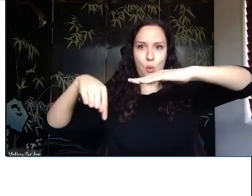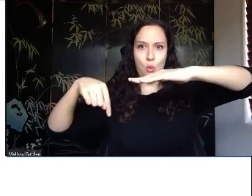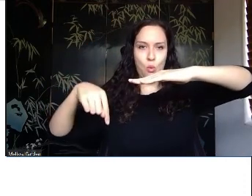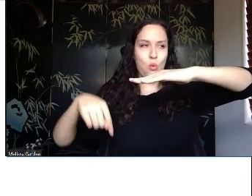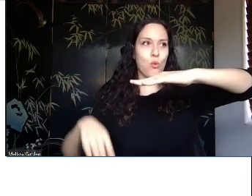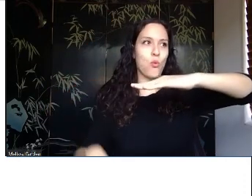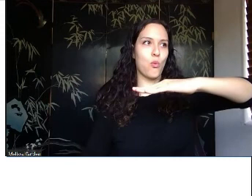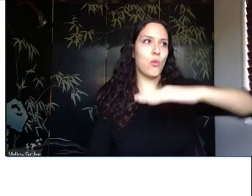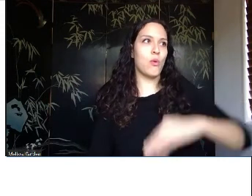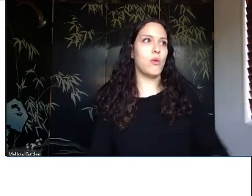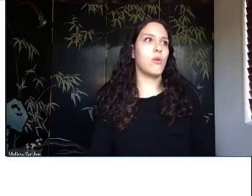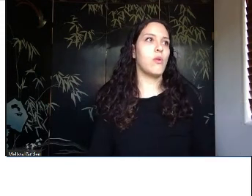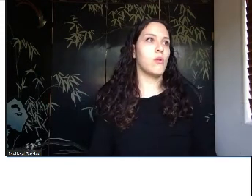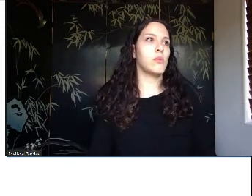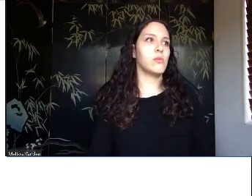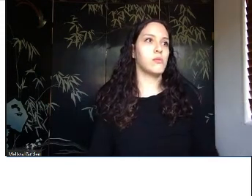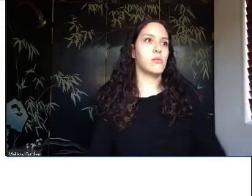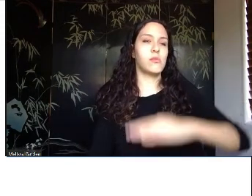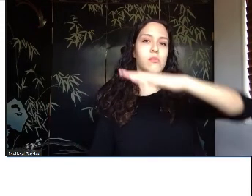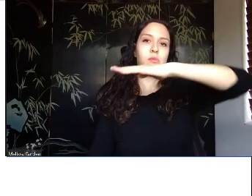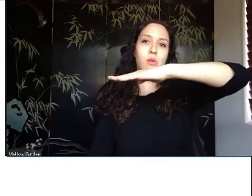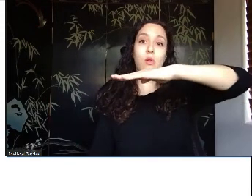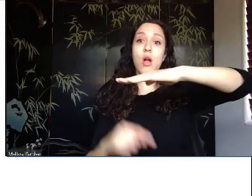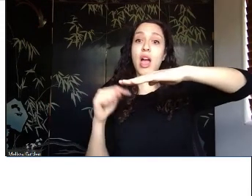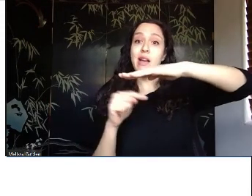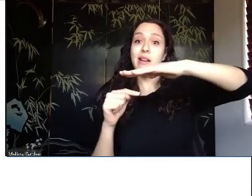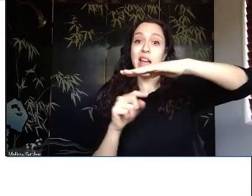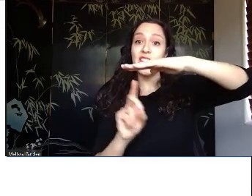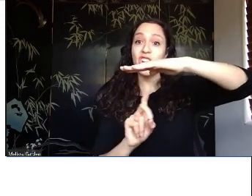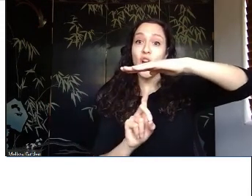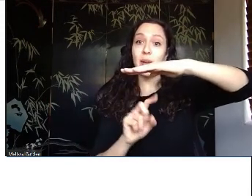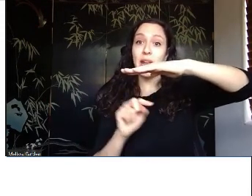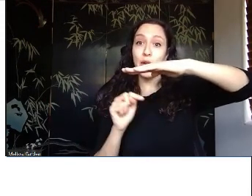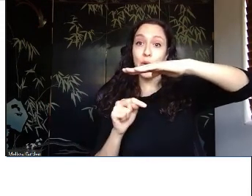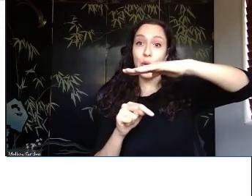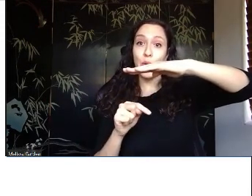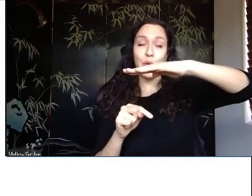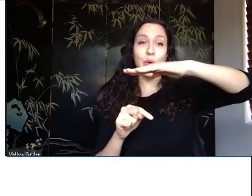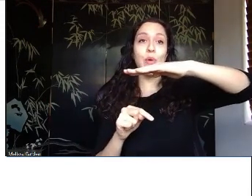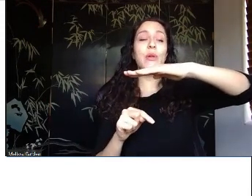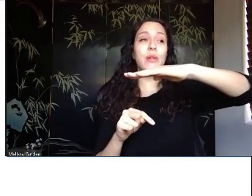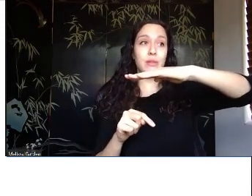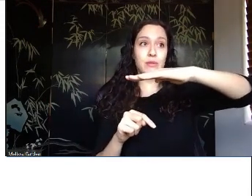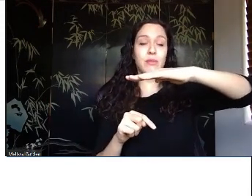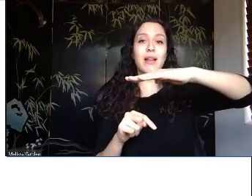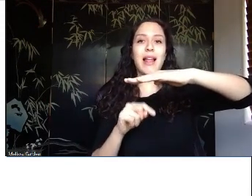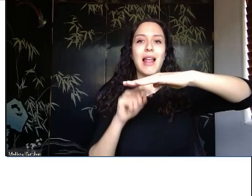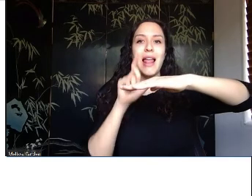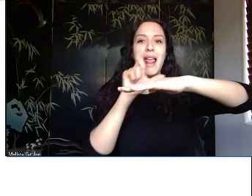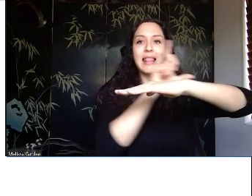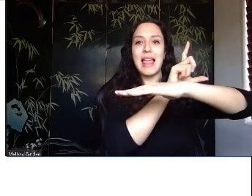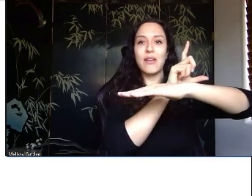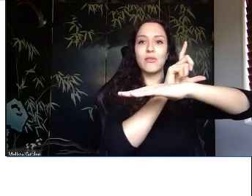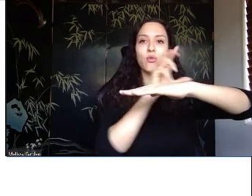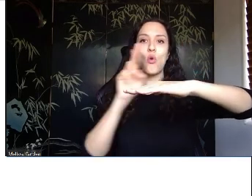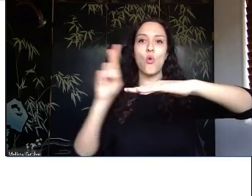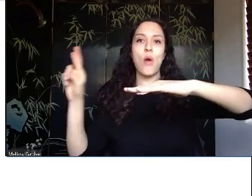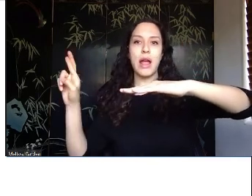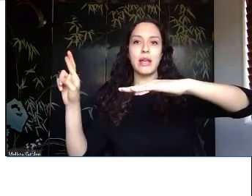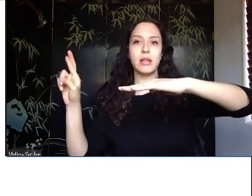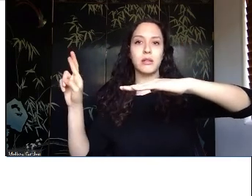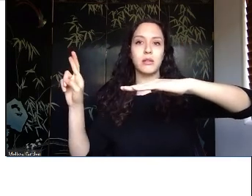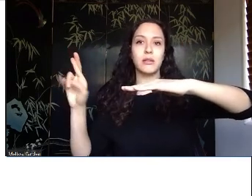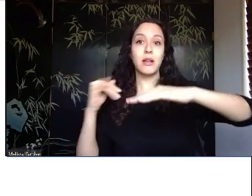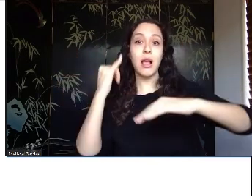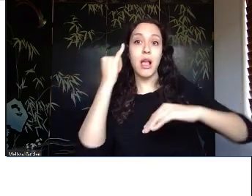For the denominator, okay, it goes left to right.